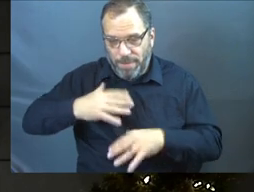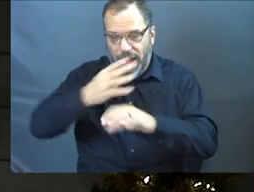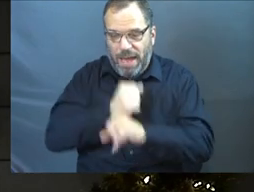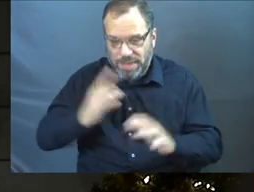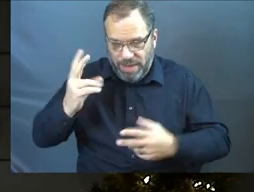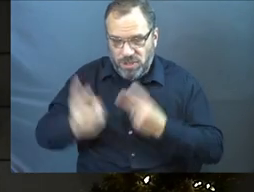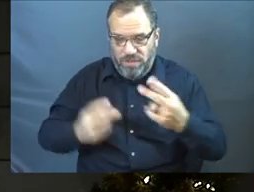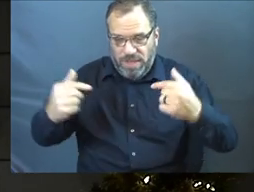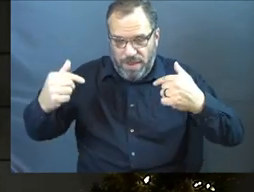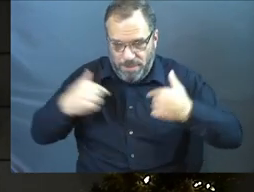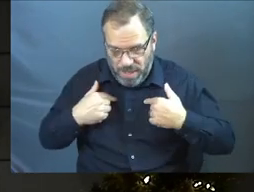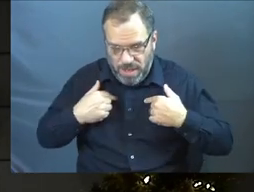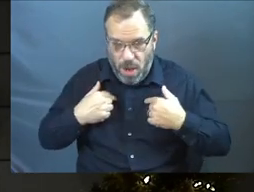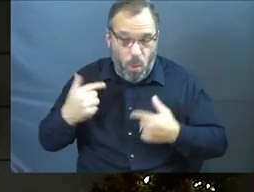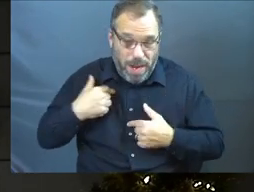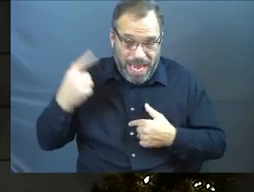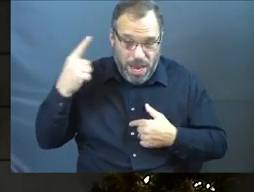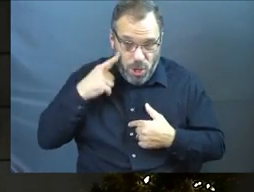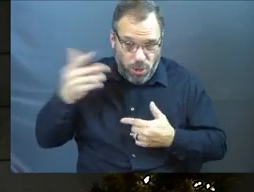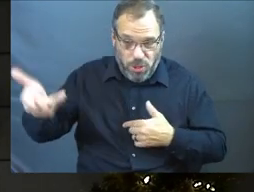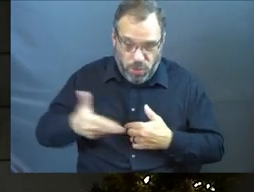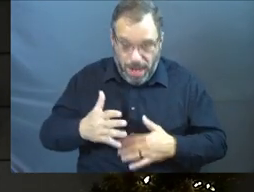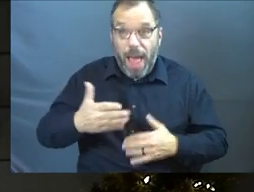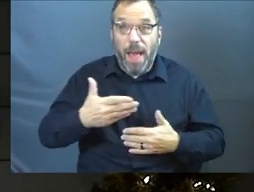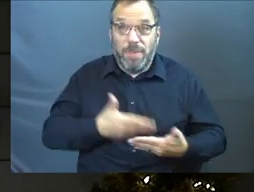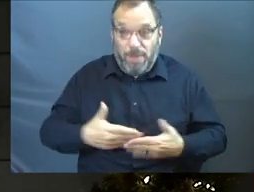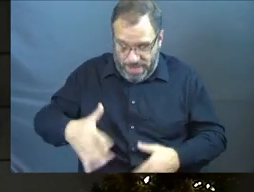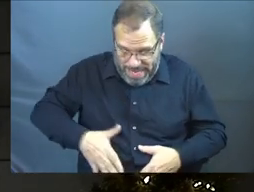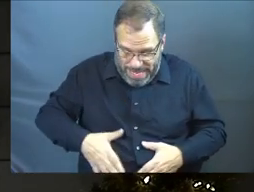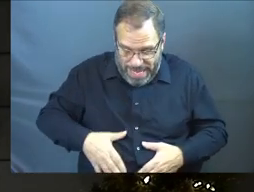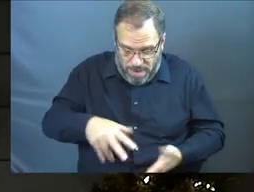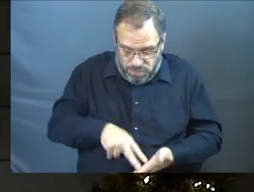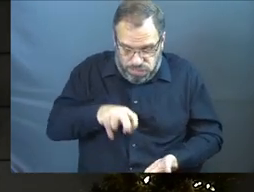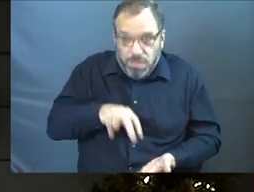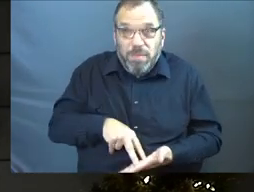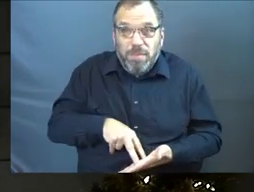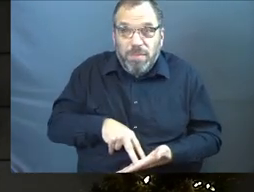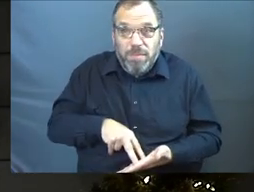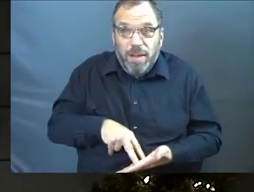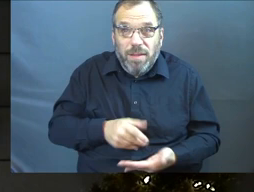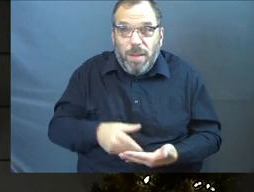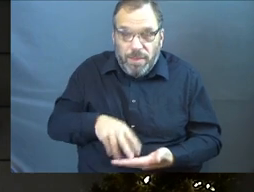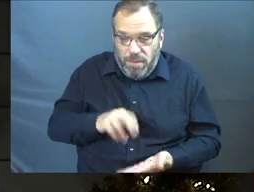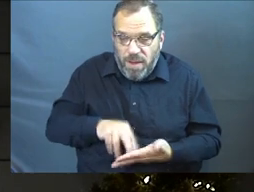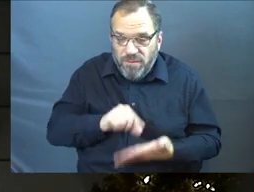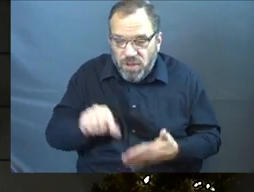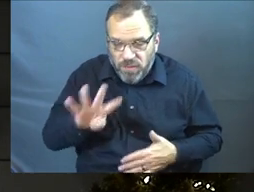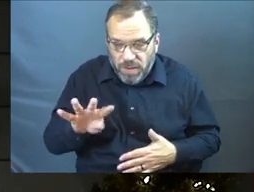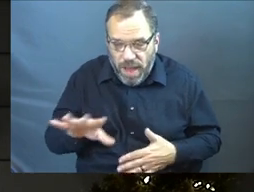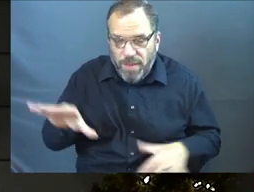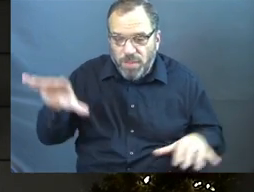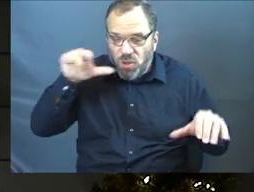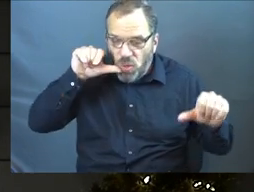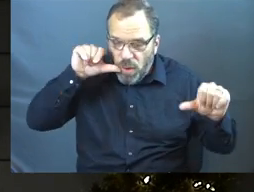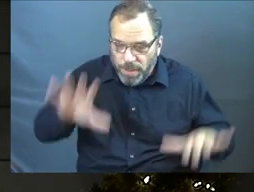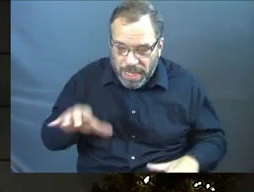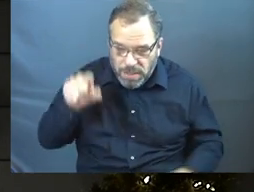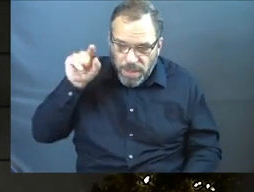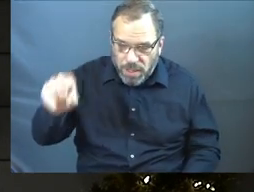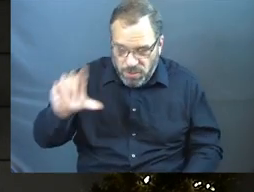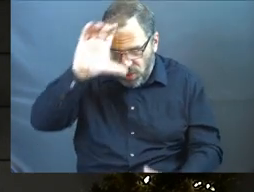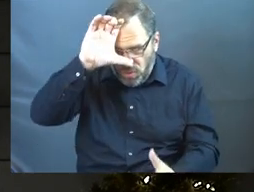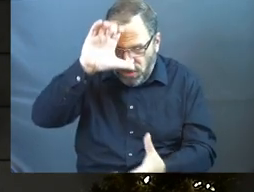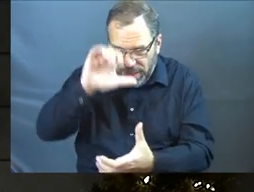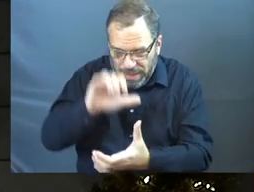Savior, should visit me? When I heard your greeting, the baby in my womb jumped for joy. Verse 45, you are blessed because